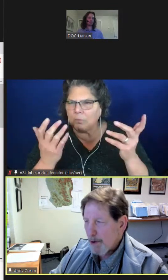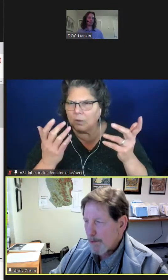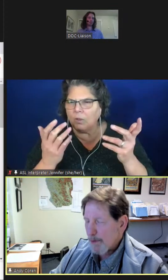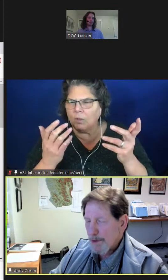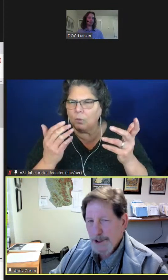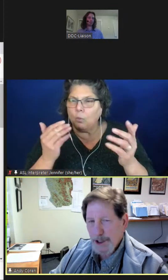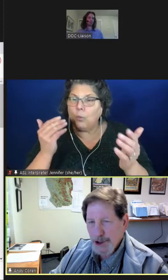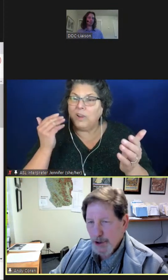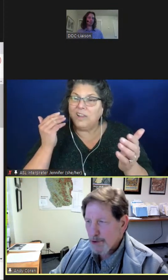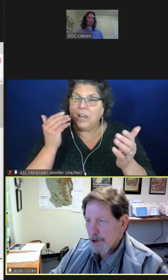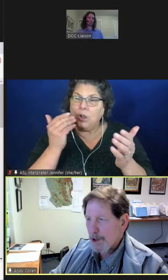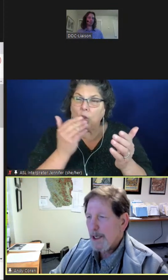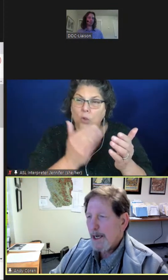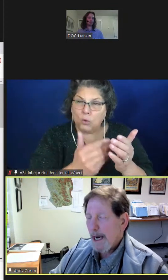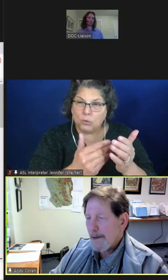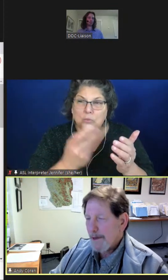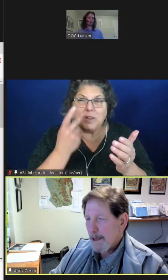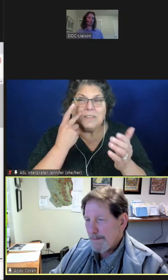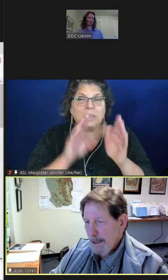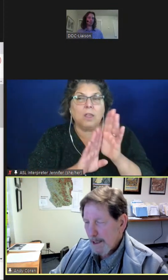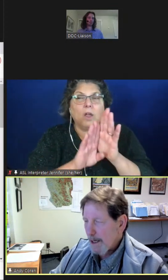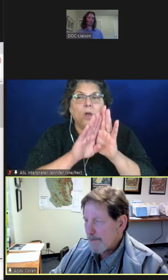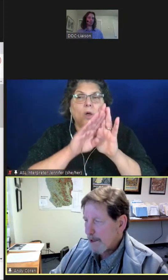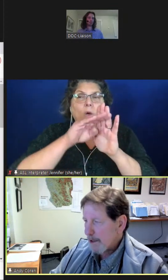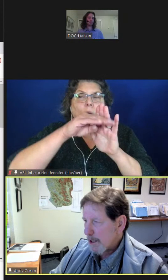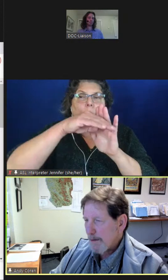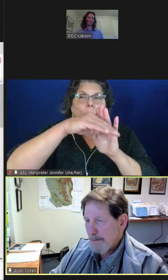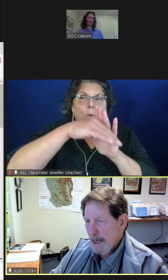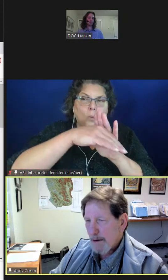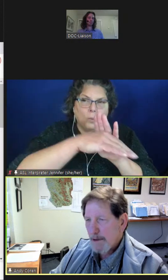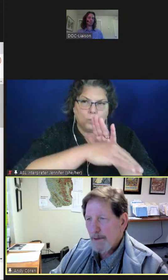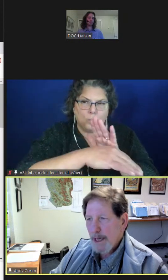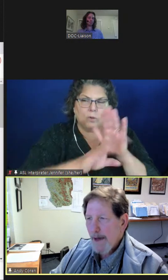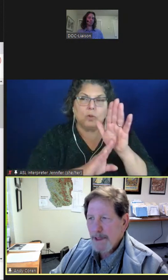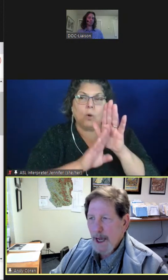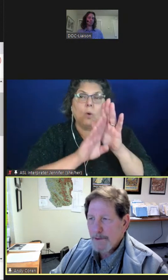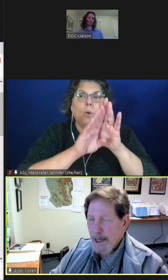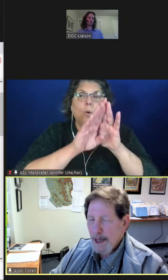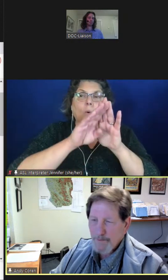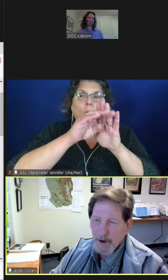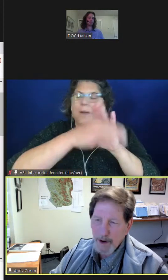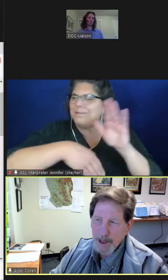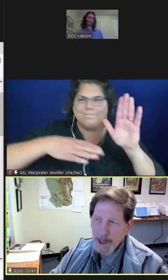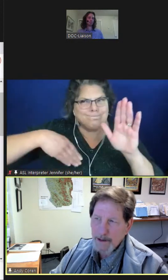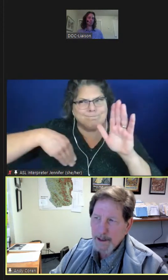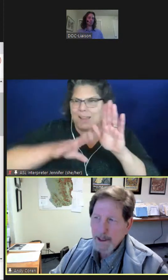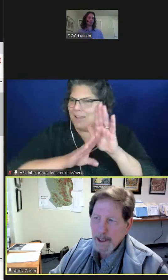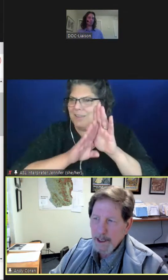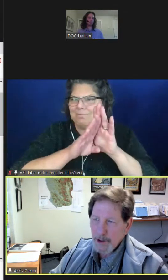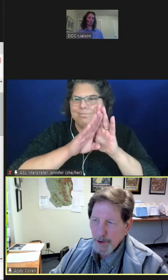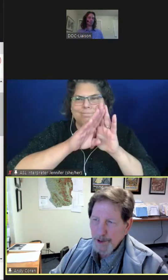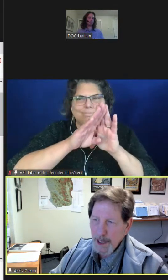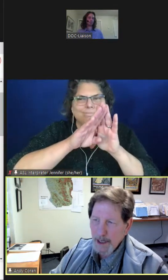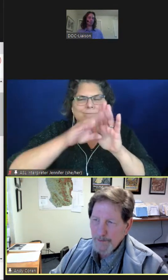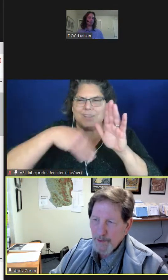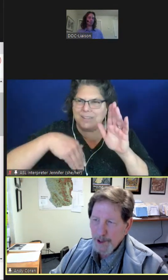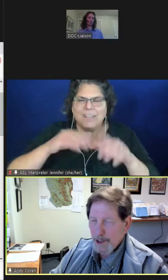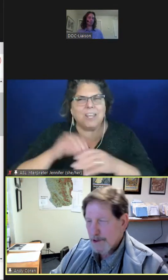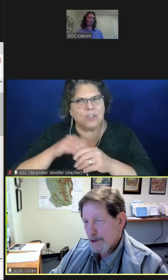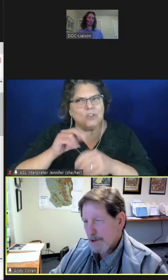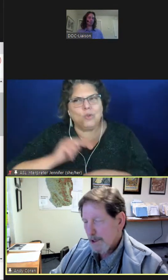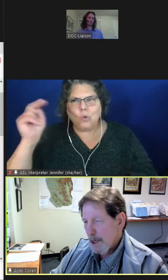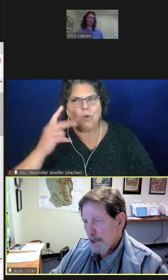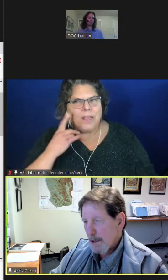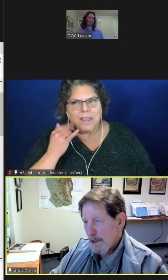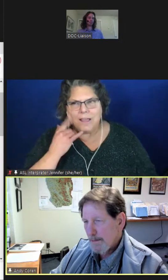approaching a point where we'll see a shoulder and then a peak, and then it'll come down. And we haven't gotten that far yet in Northern California,